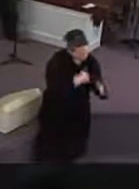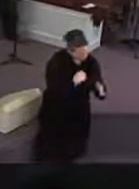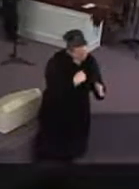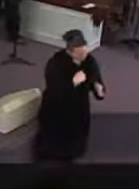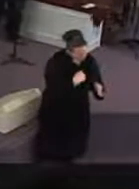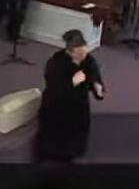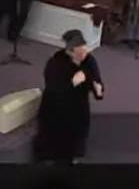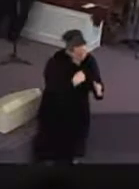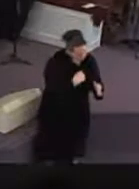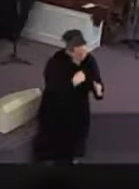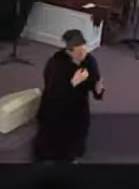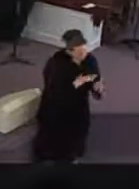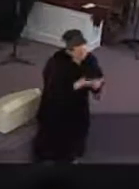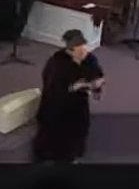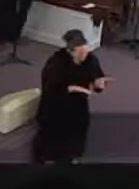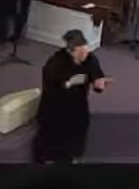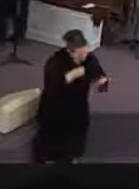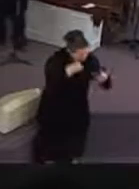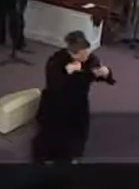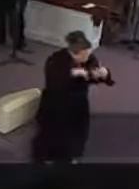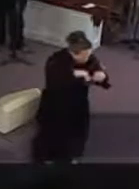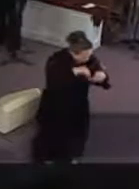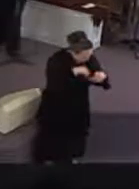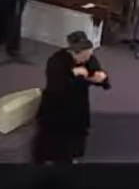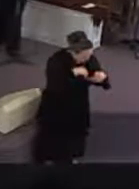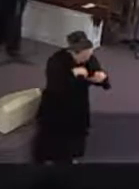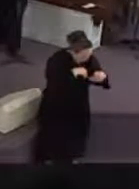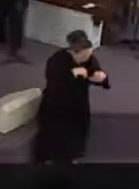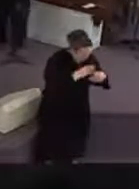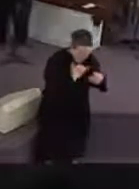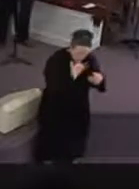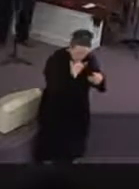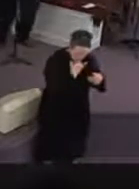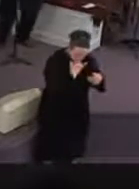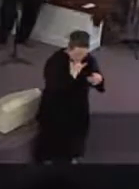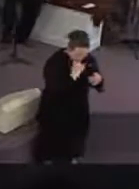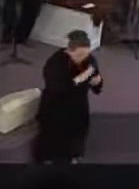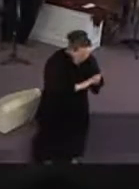that displeases you, Lord, I'm asking you to forgive me.